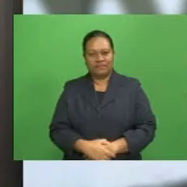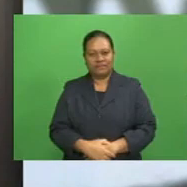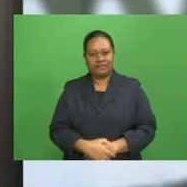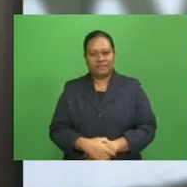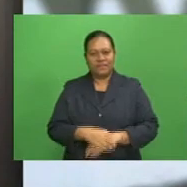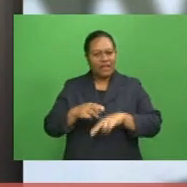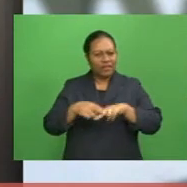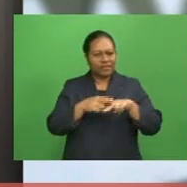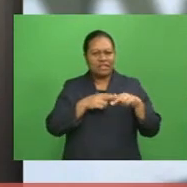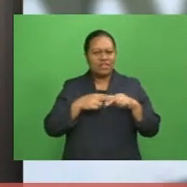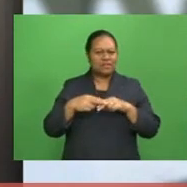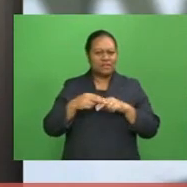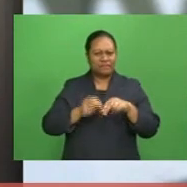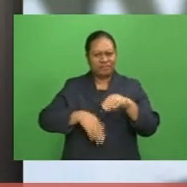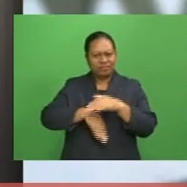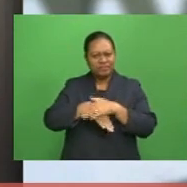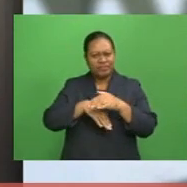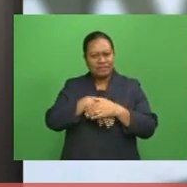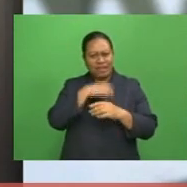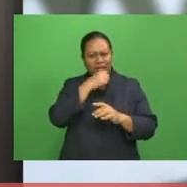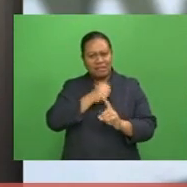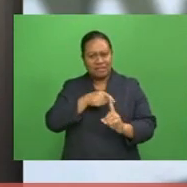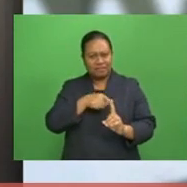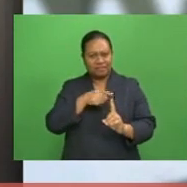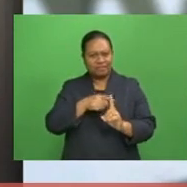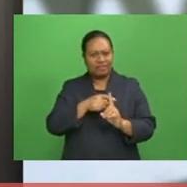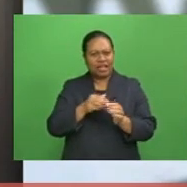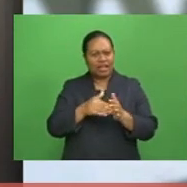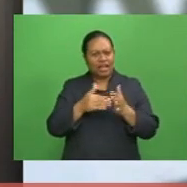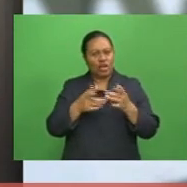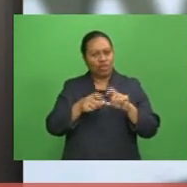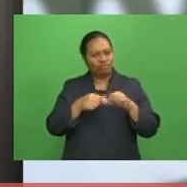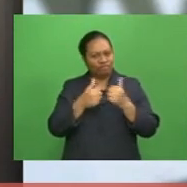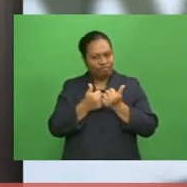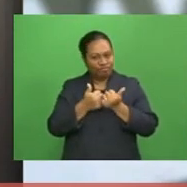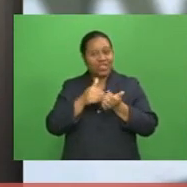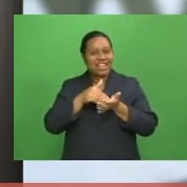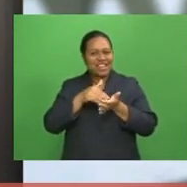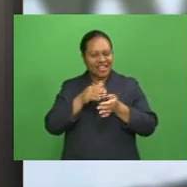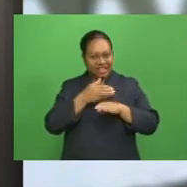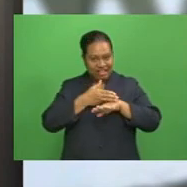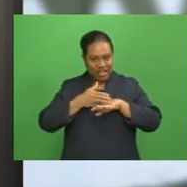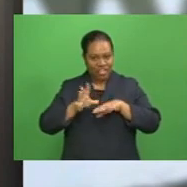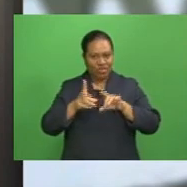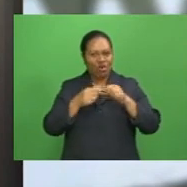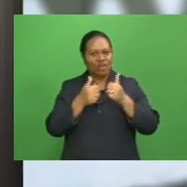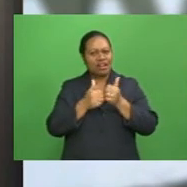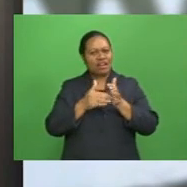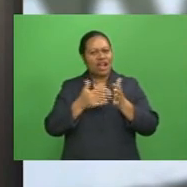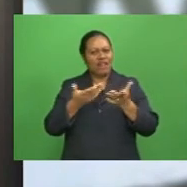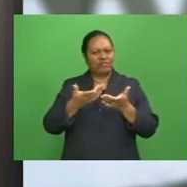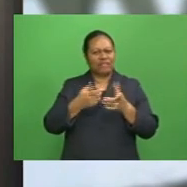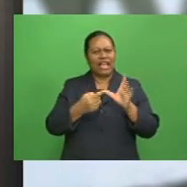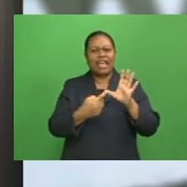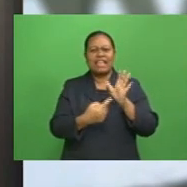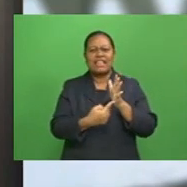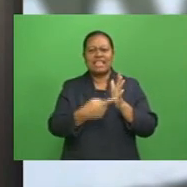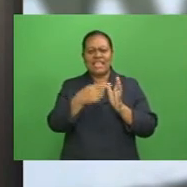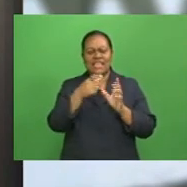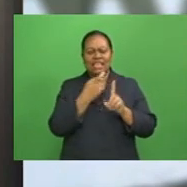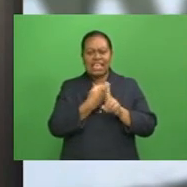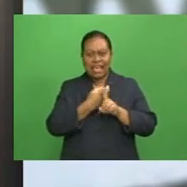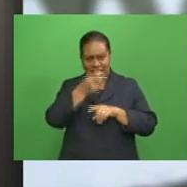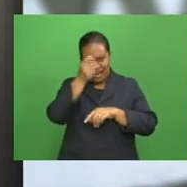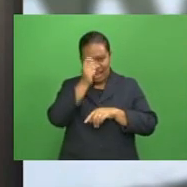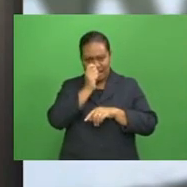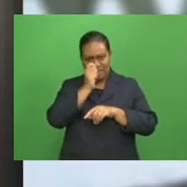Fiji football star Roy Krishna has reportedly agreed to a new contract with Indian Super League club ATK. Reports by